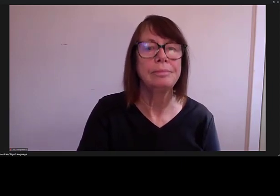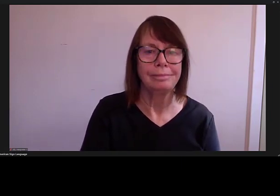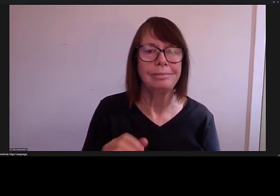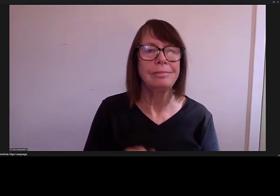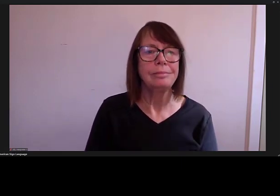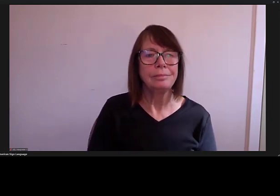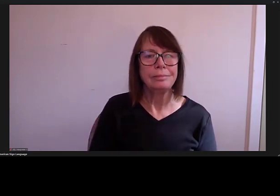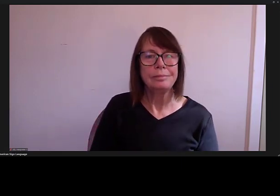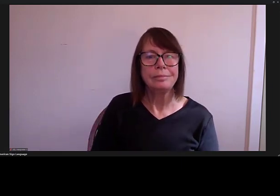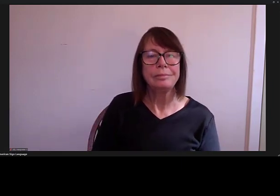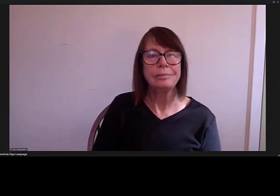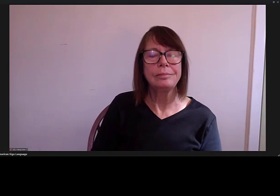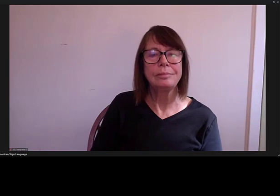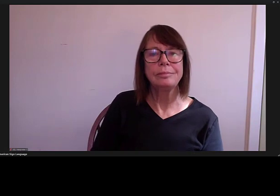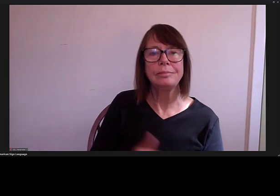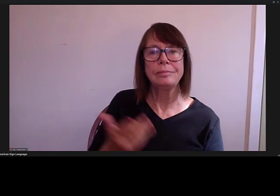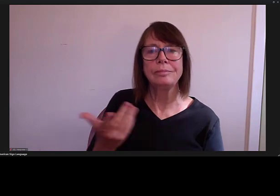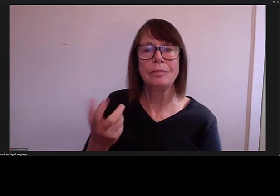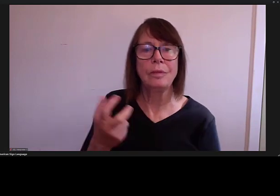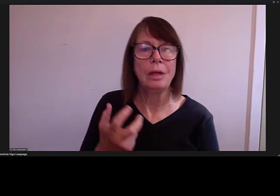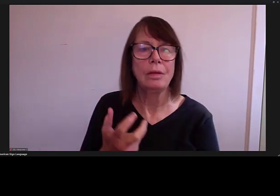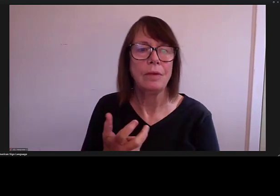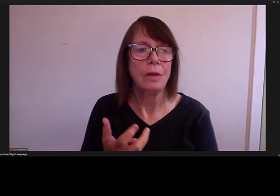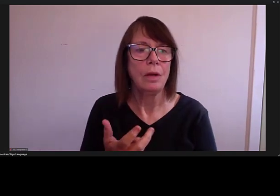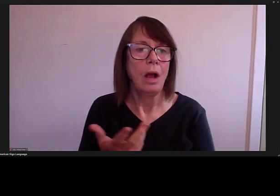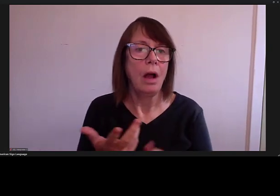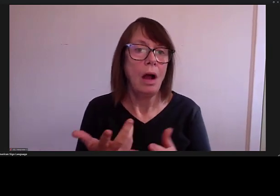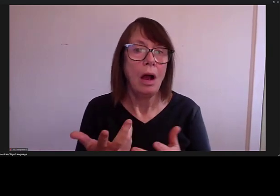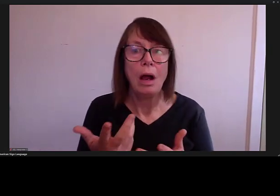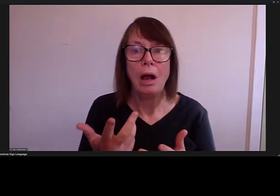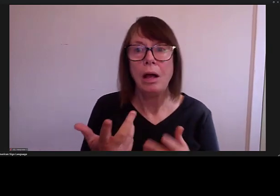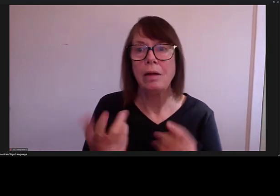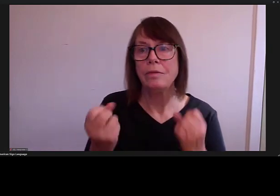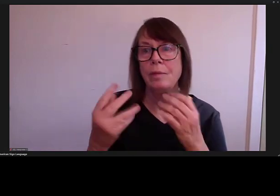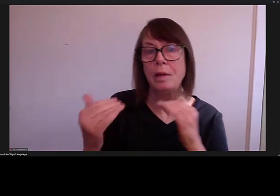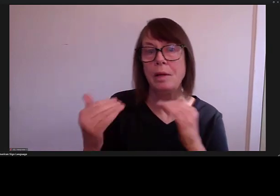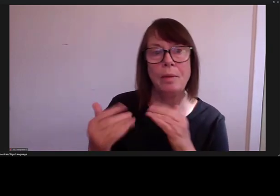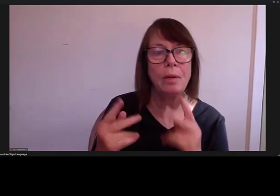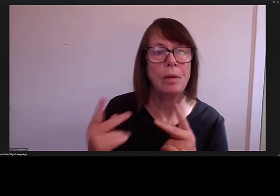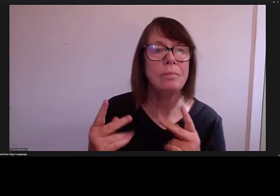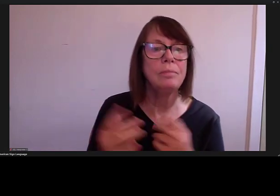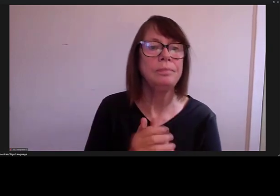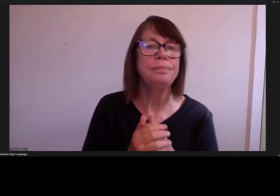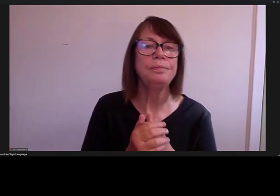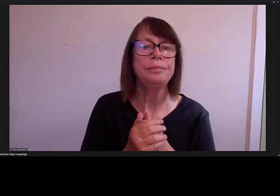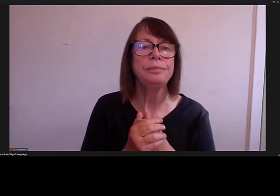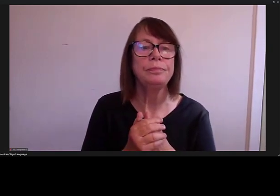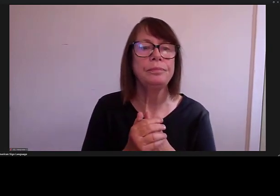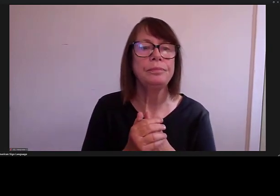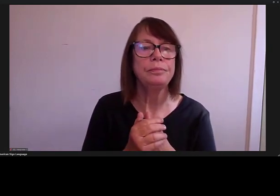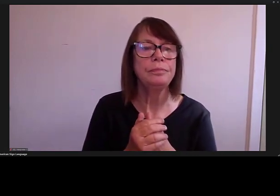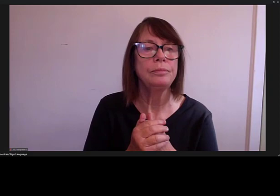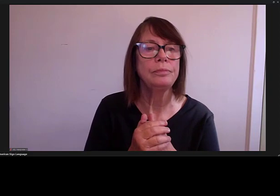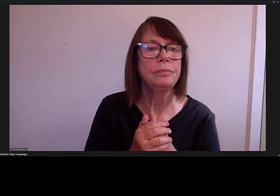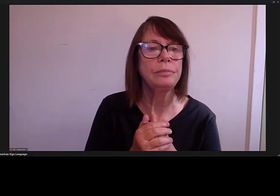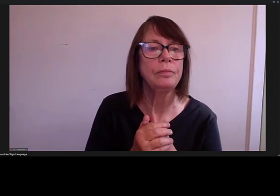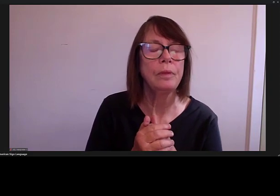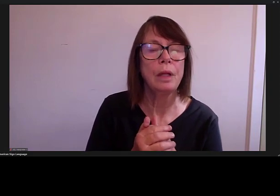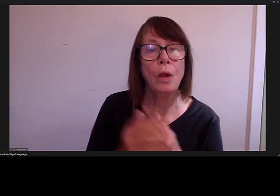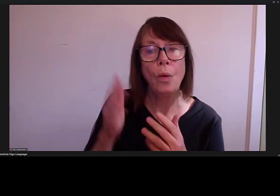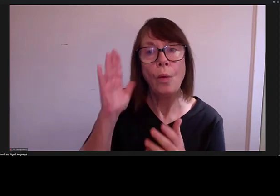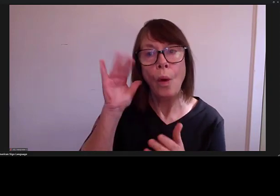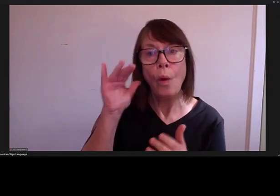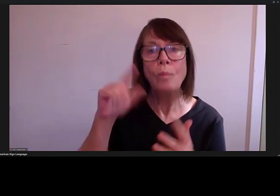hour, which is a hard ask on such a very multi-layered topic. However, we do hope to